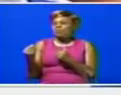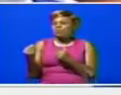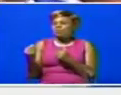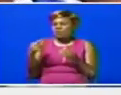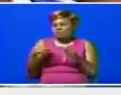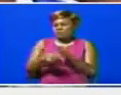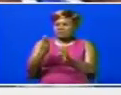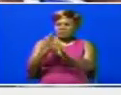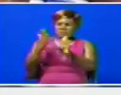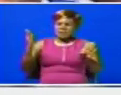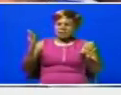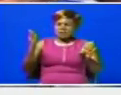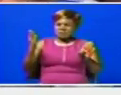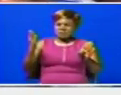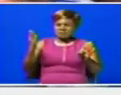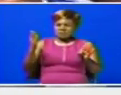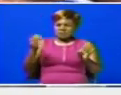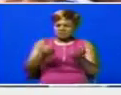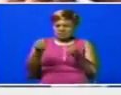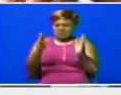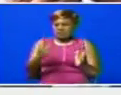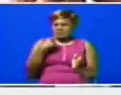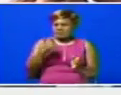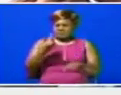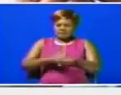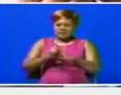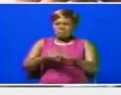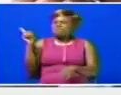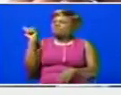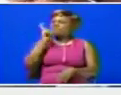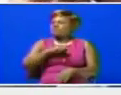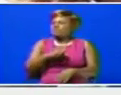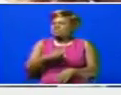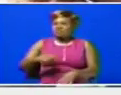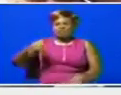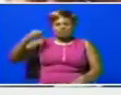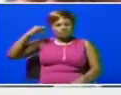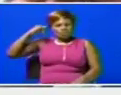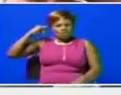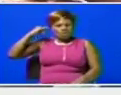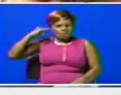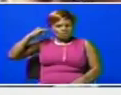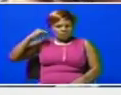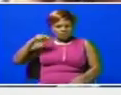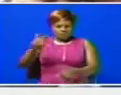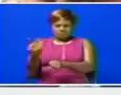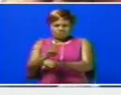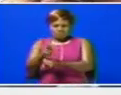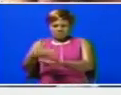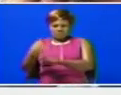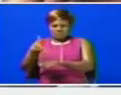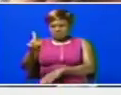Tupande gari, tuende Ruiru. Kufika reria na tuambia sujui time imeisha. Amepigia simu invigilator, akasema anatumwa